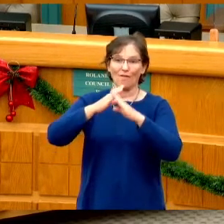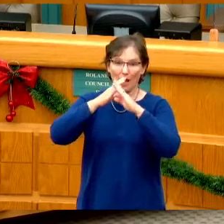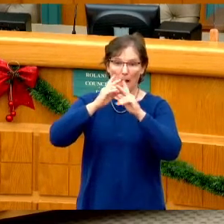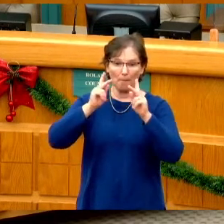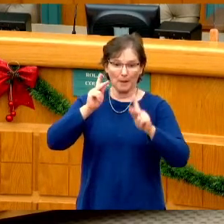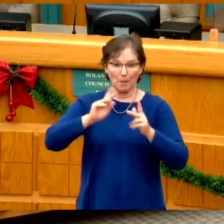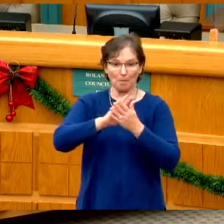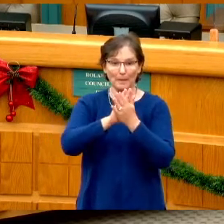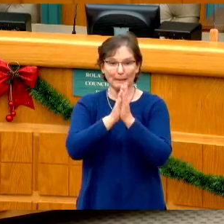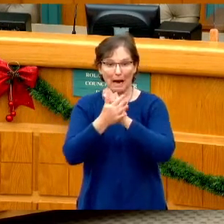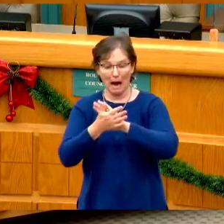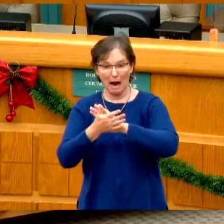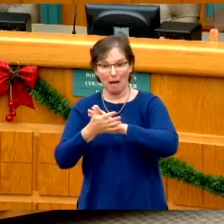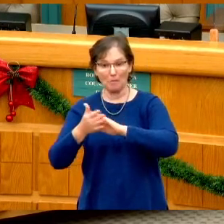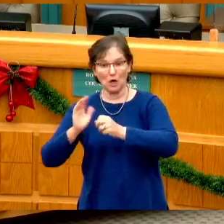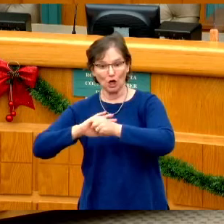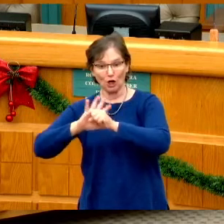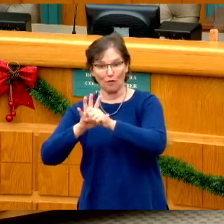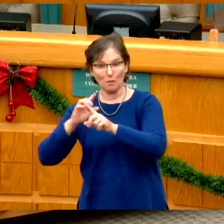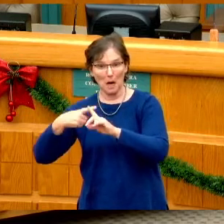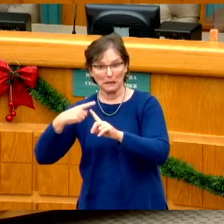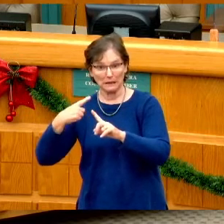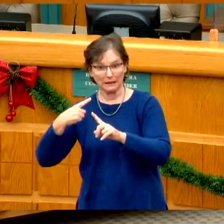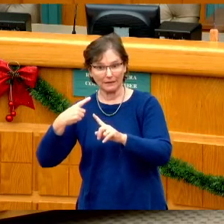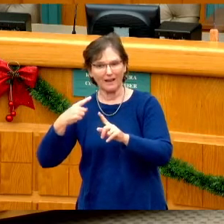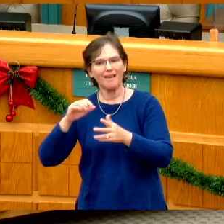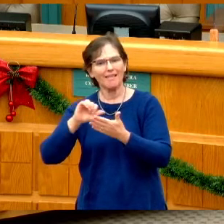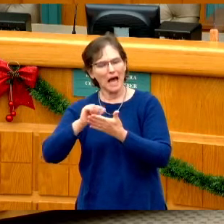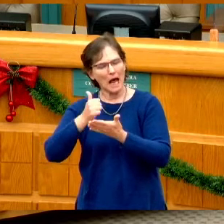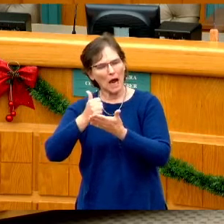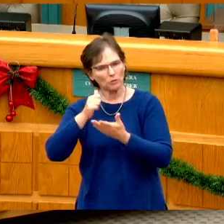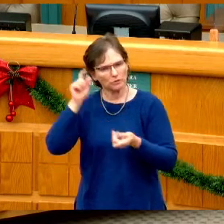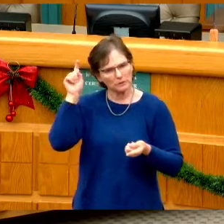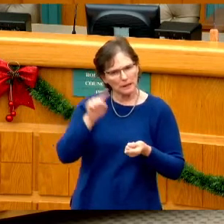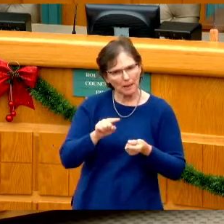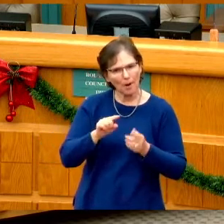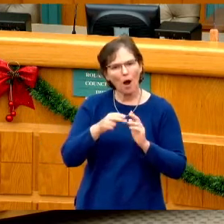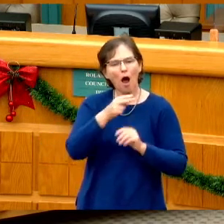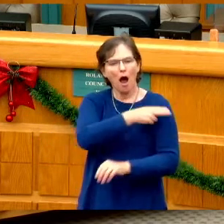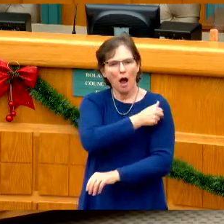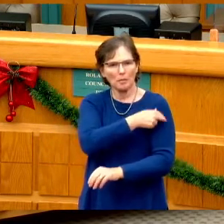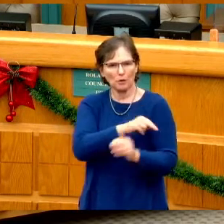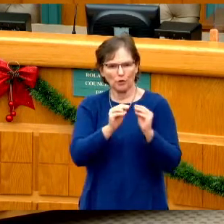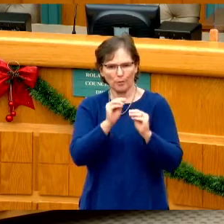be hospitalized with COVID-19. Next slide, please.